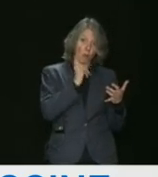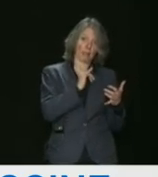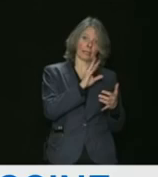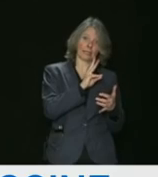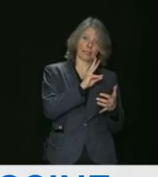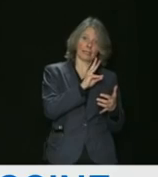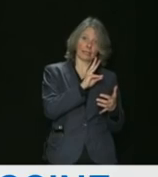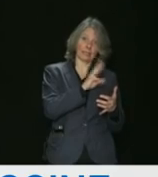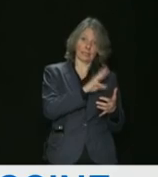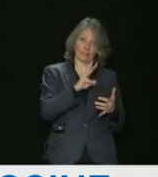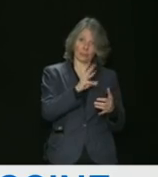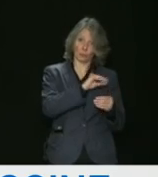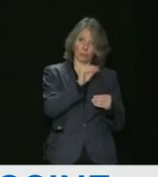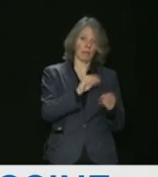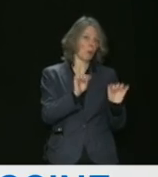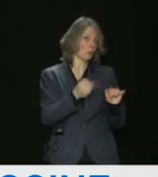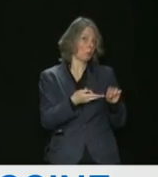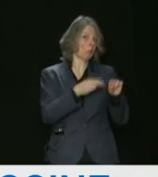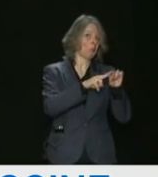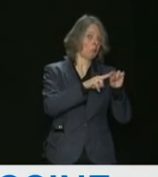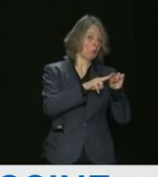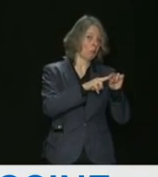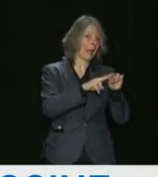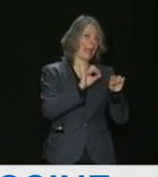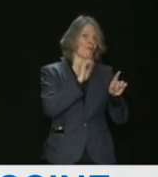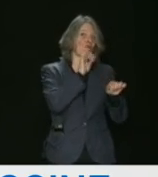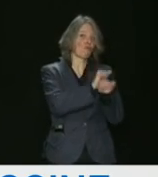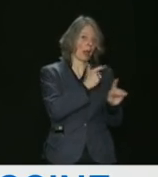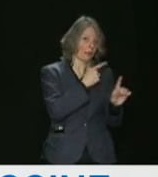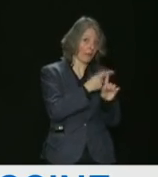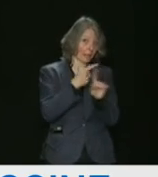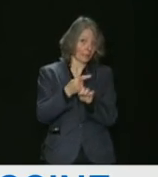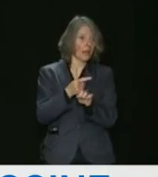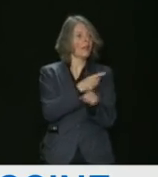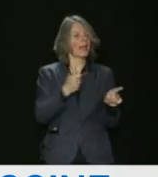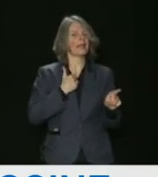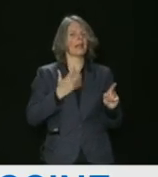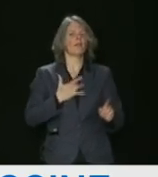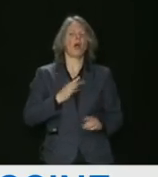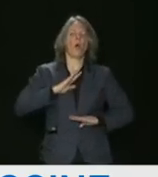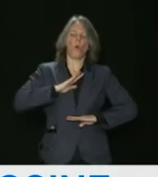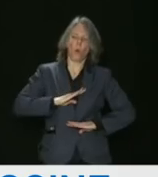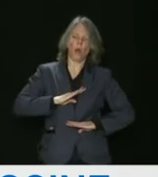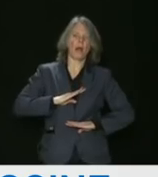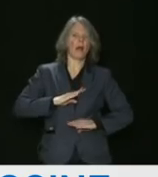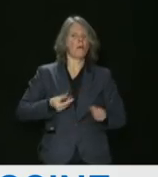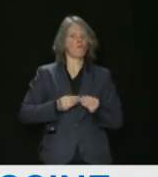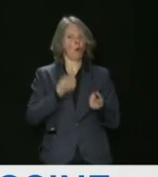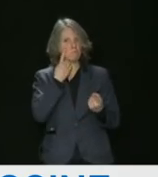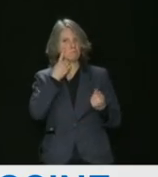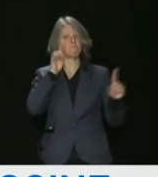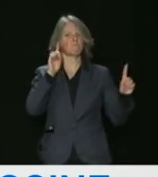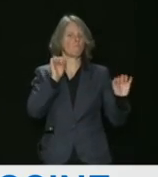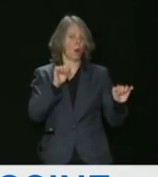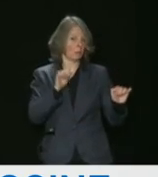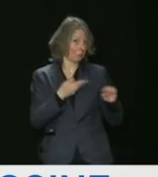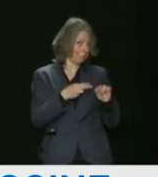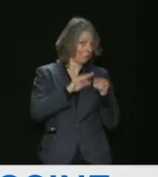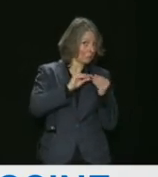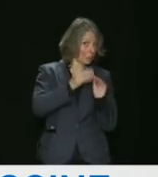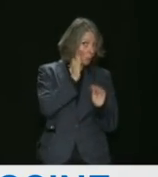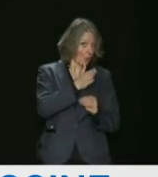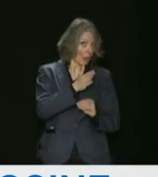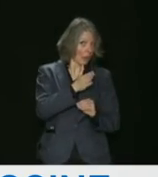reassure Canadians. In other words, that the efficacy rate could be higher, or are you not going to venture that